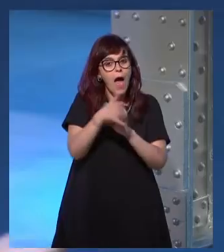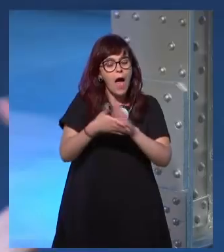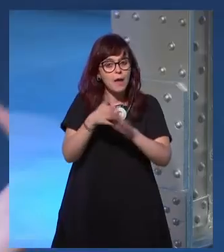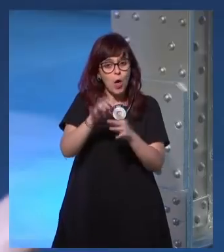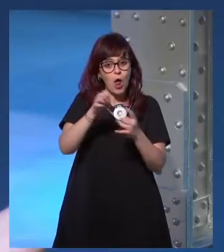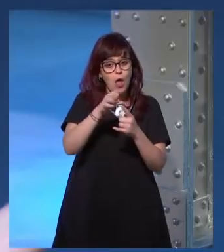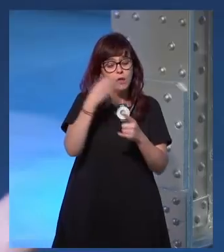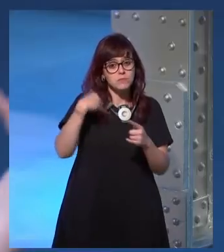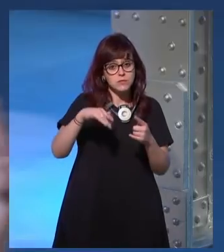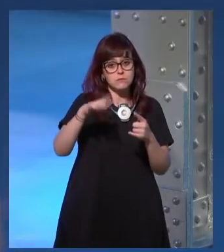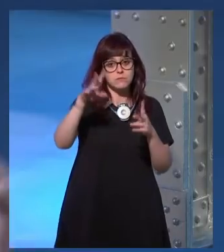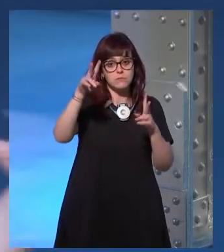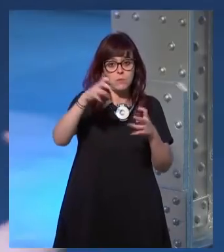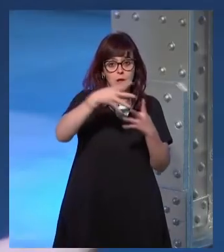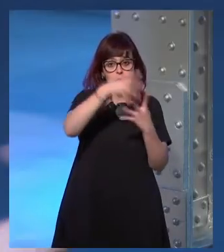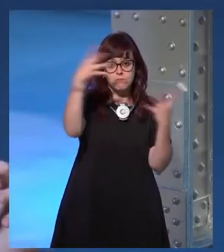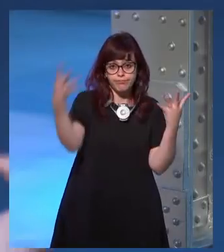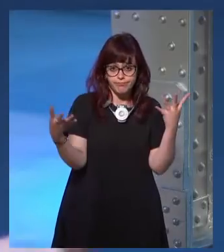all